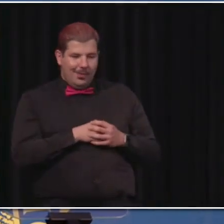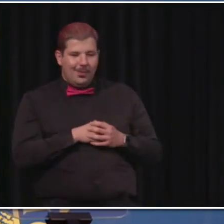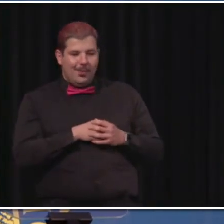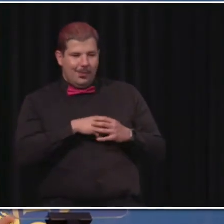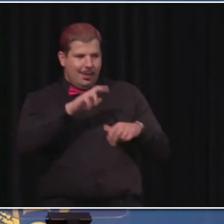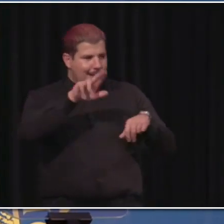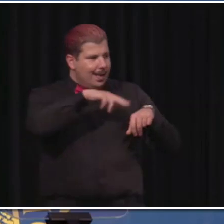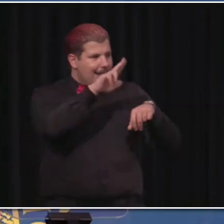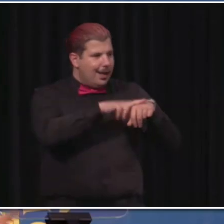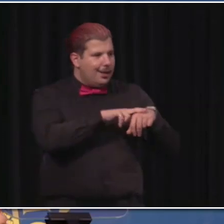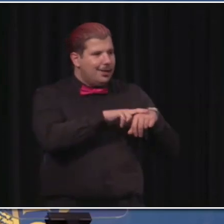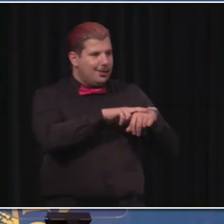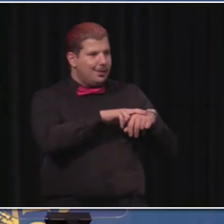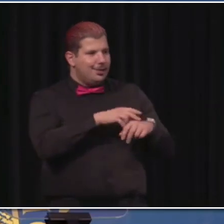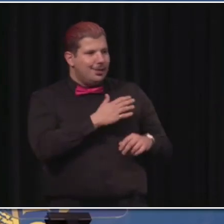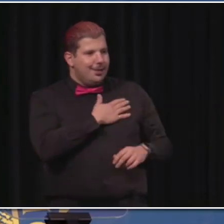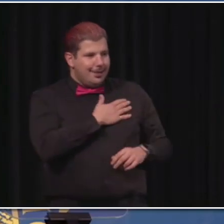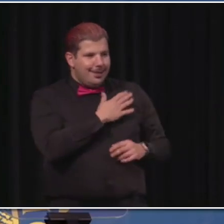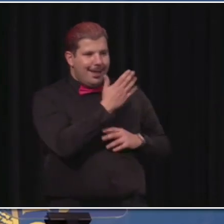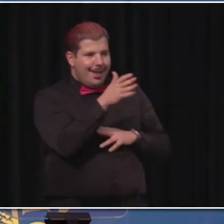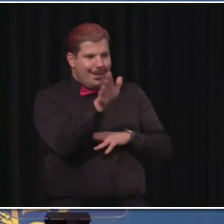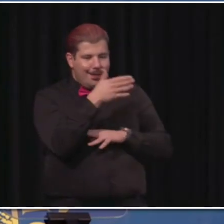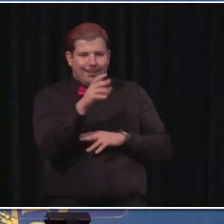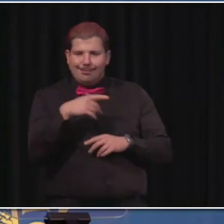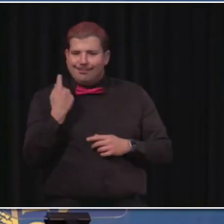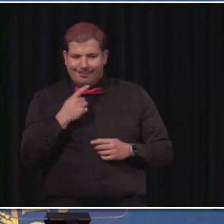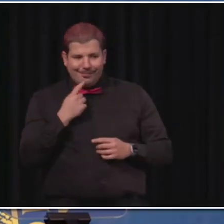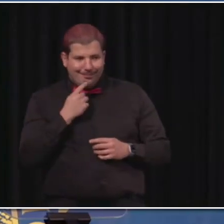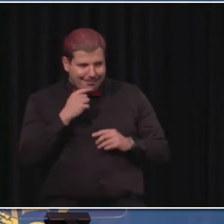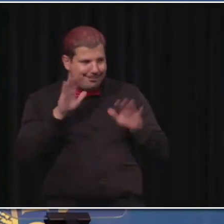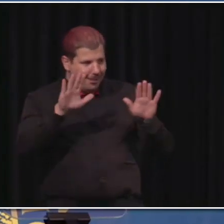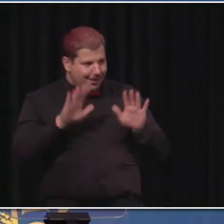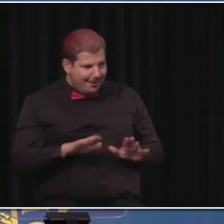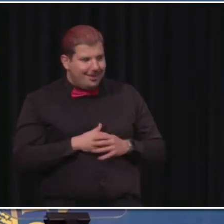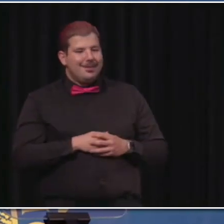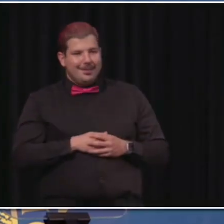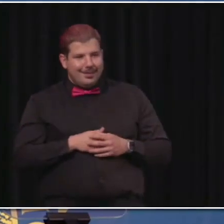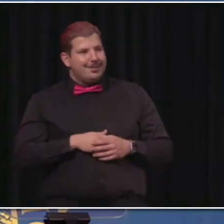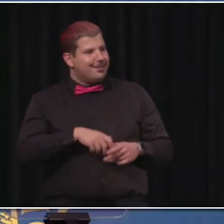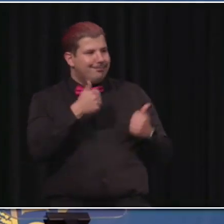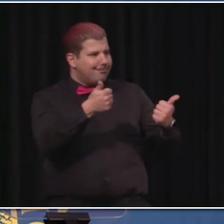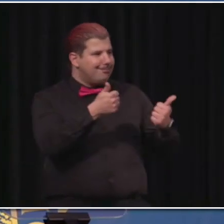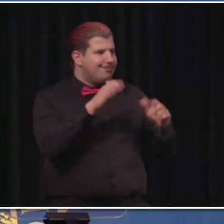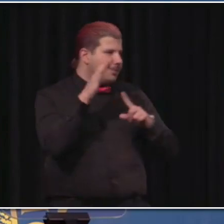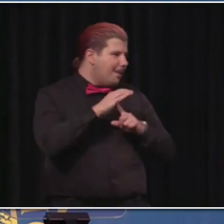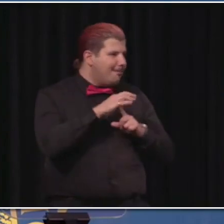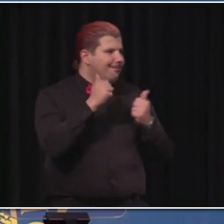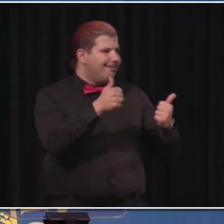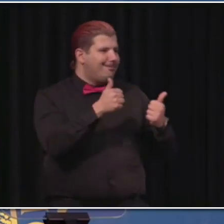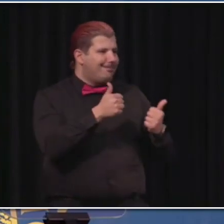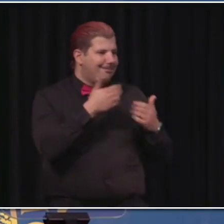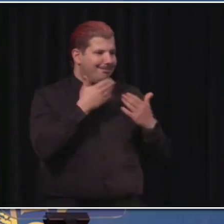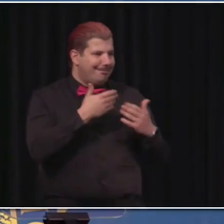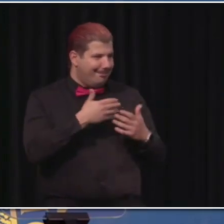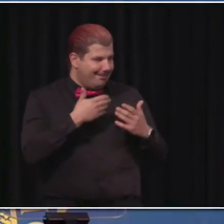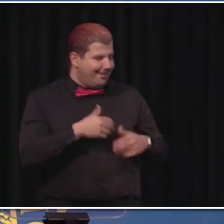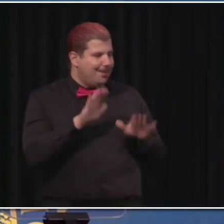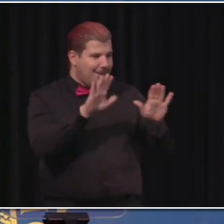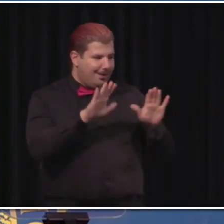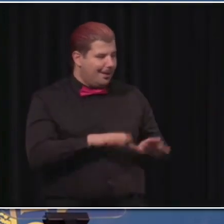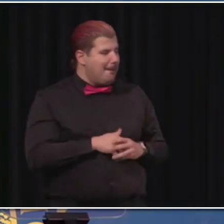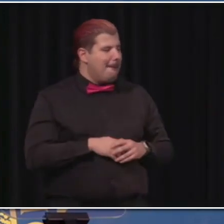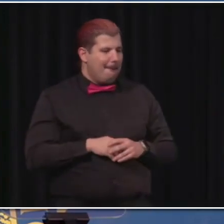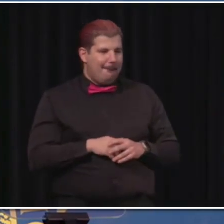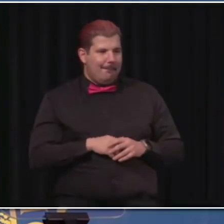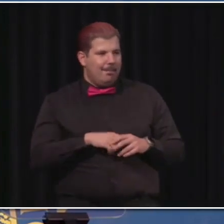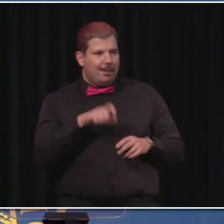our national anthem, wasn't that something? You killed it, young lady, you killed it. That was awesome. That was great. Now, there's got to